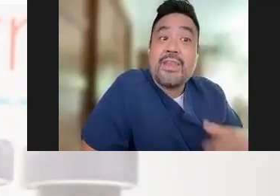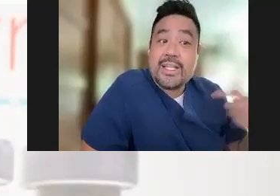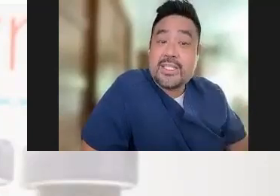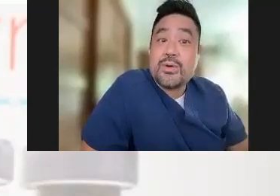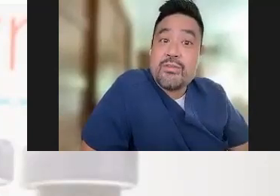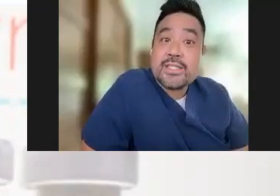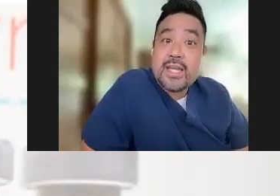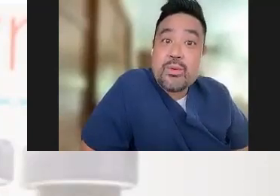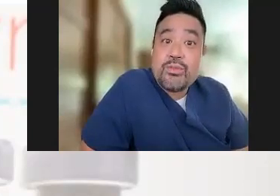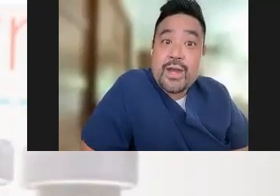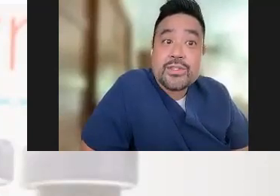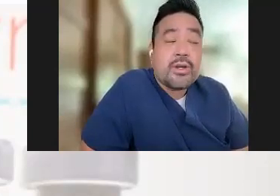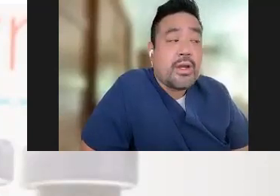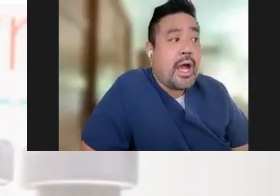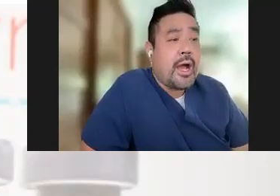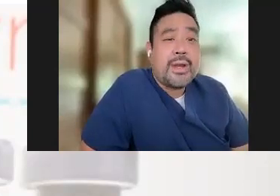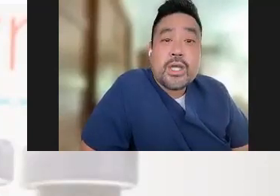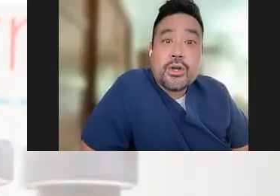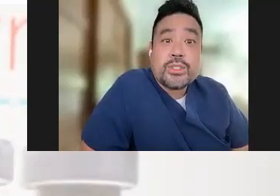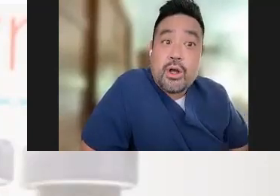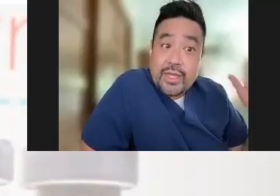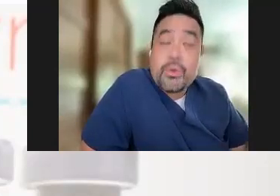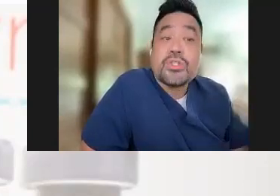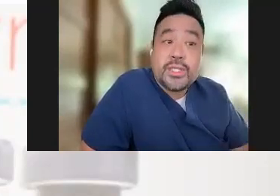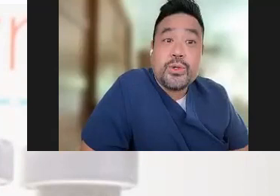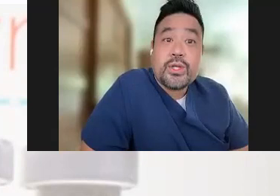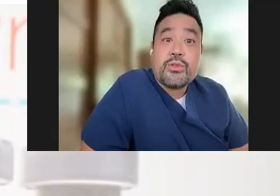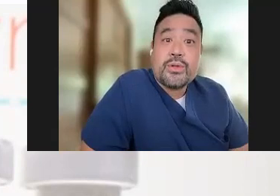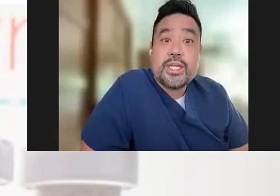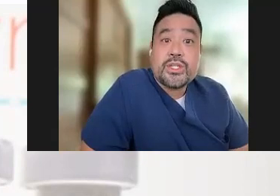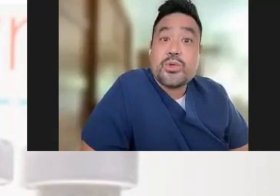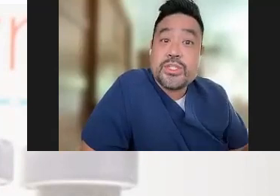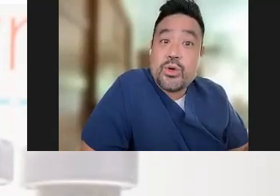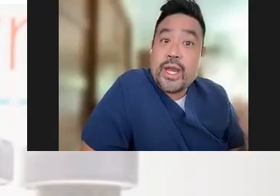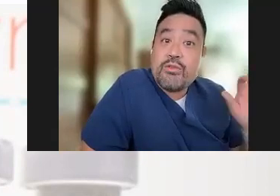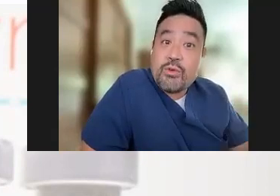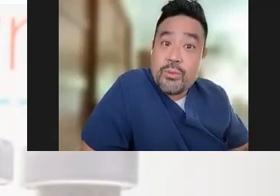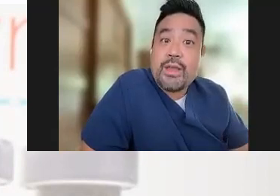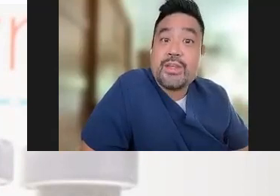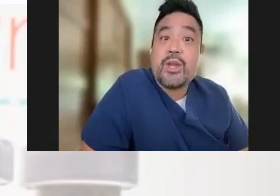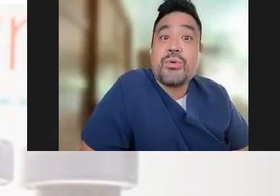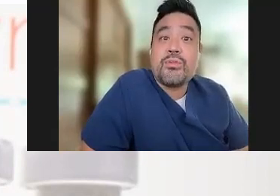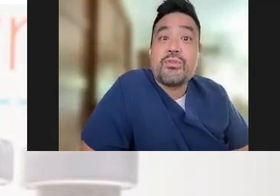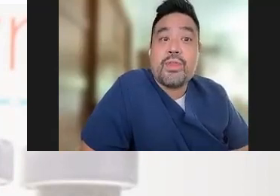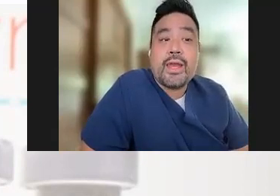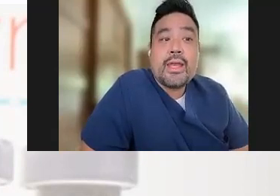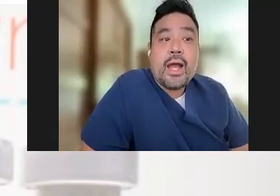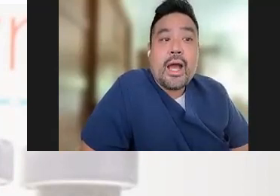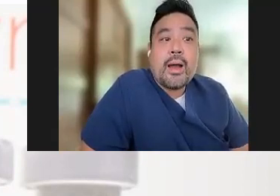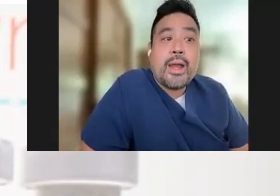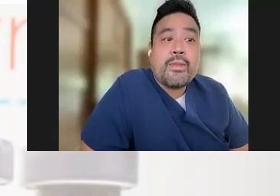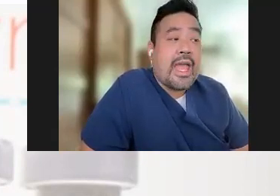15, they can still get vaccinated with Pfizer. But it's under what's called the emergency use authorization. So we're still waiting formal FDA approval for